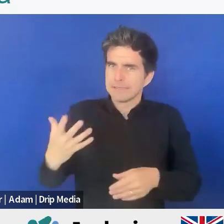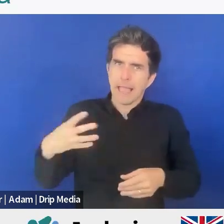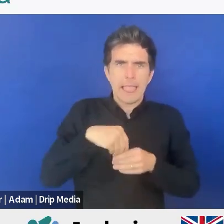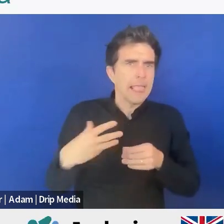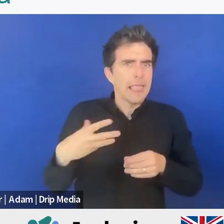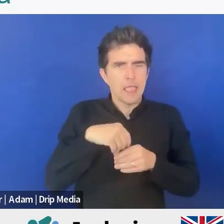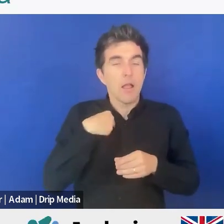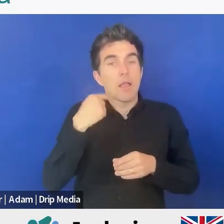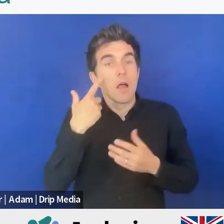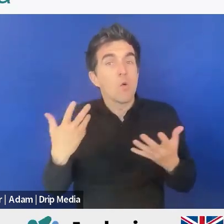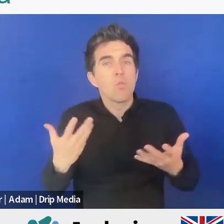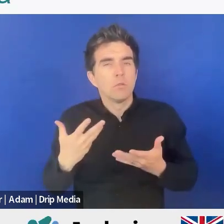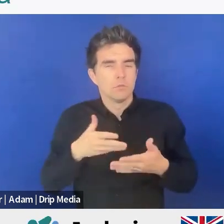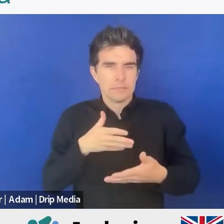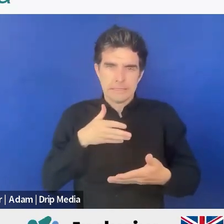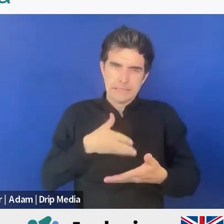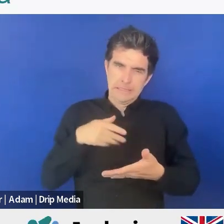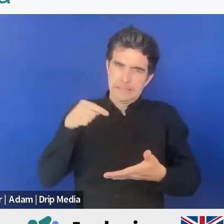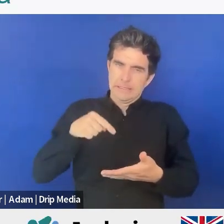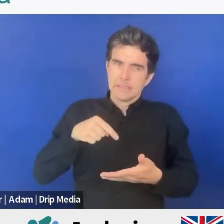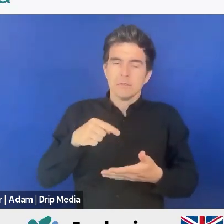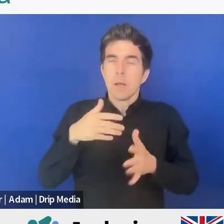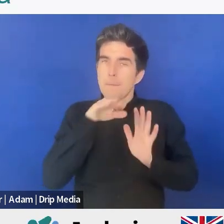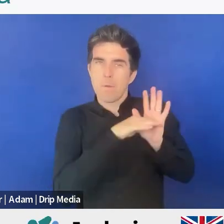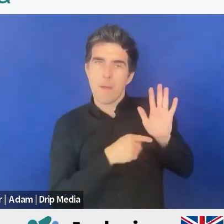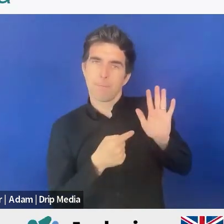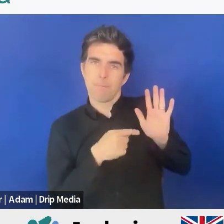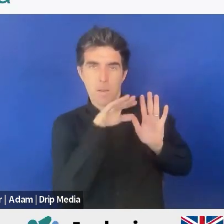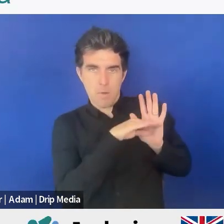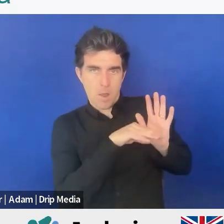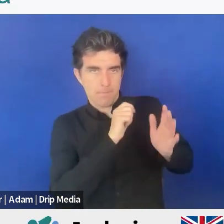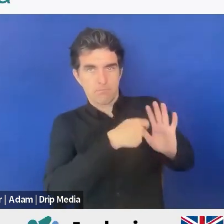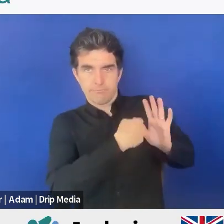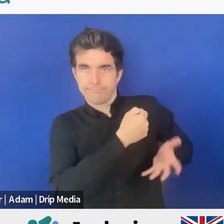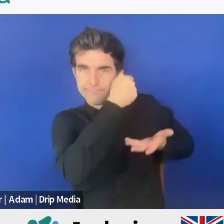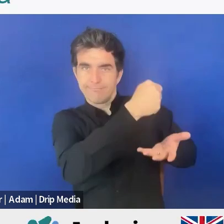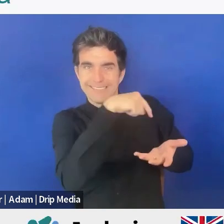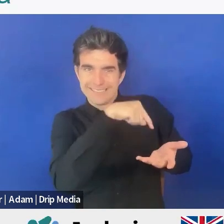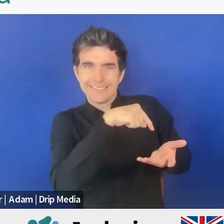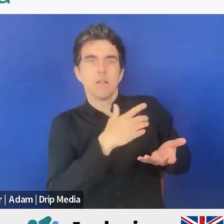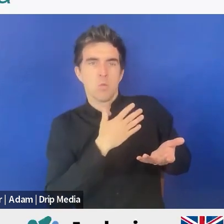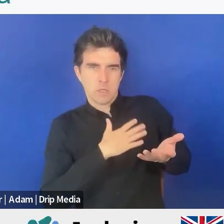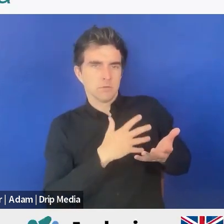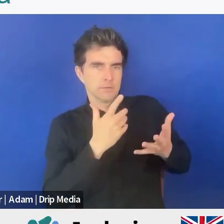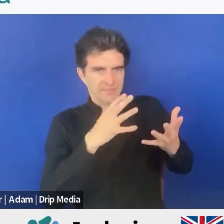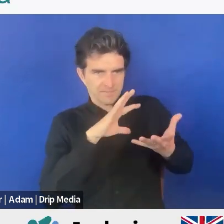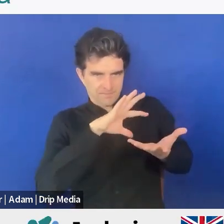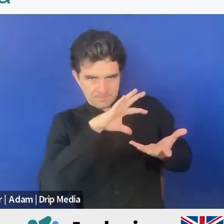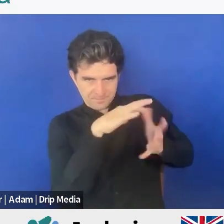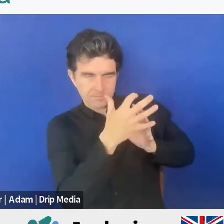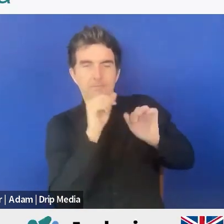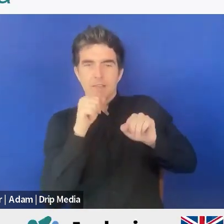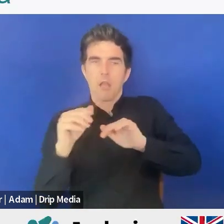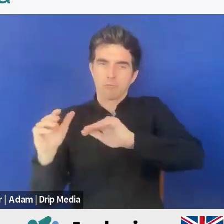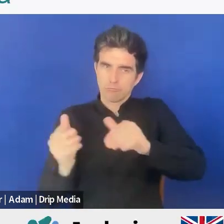do more, is around, I think that in terms of the weighting of children identified with disabilities, there was a much